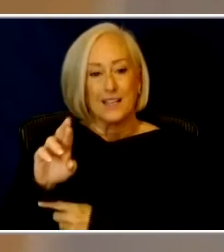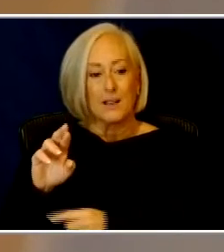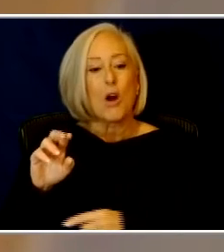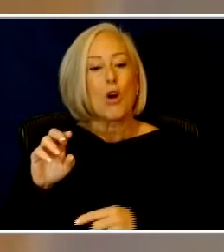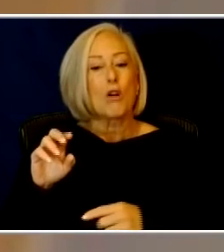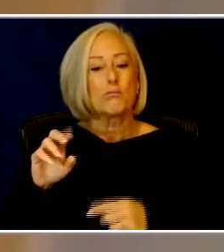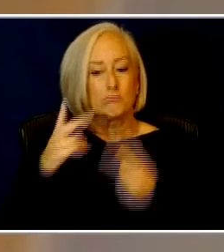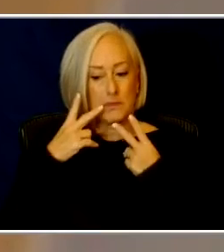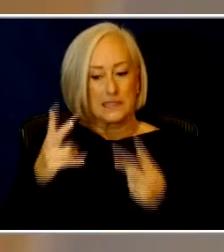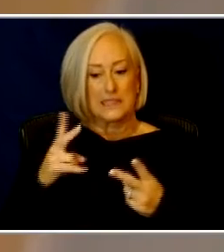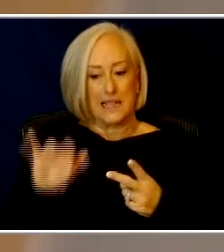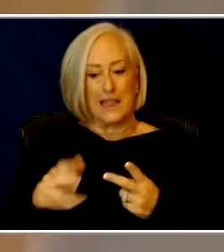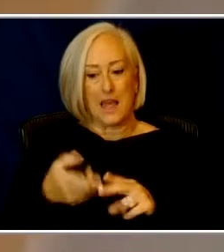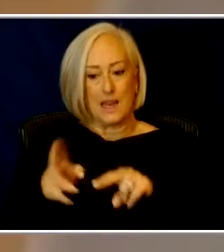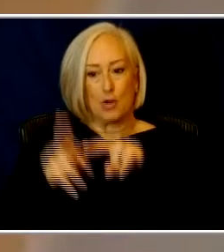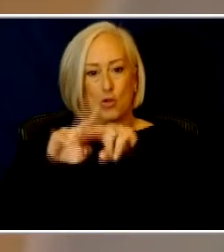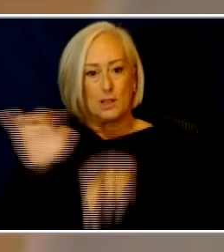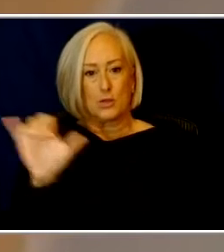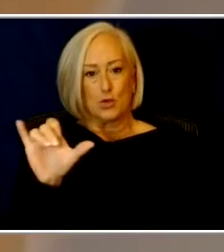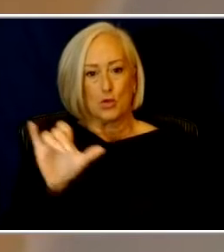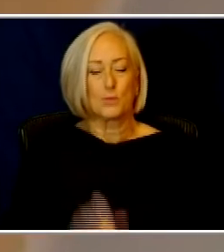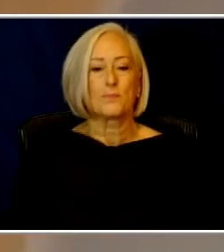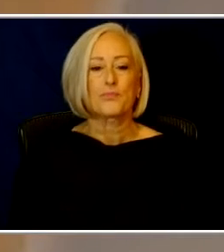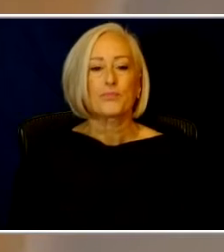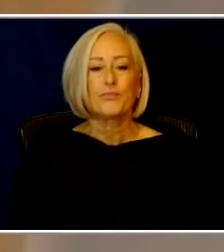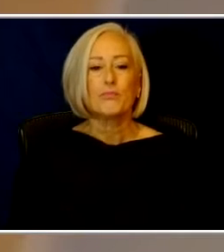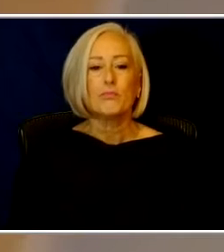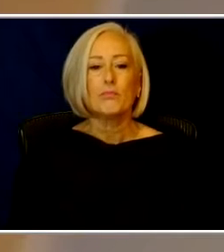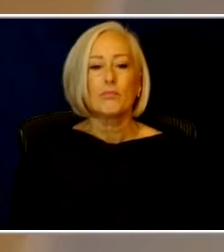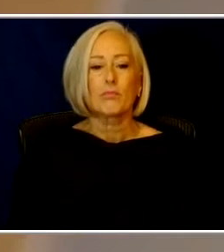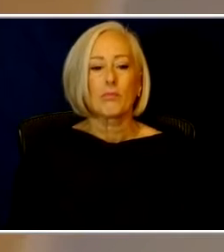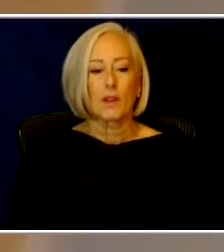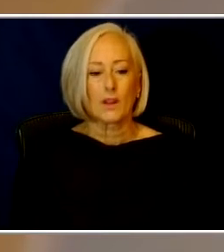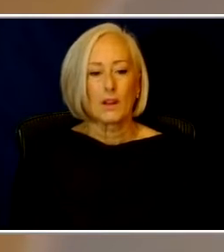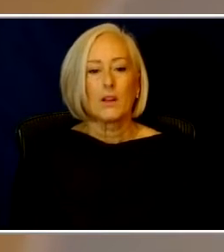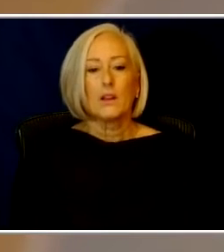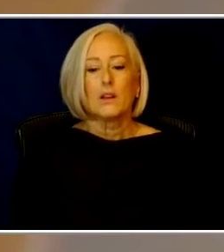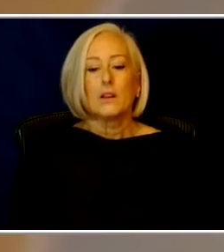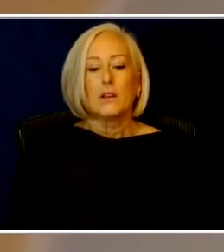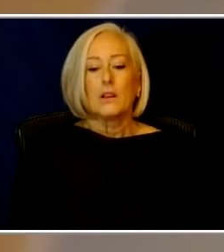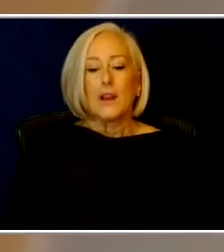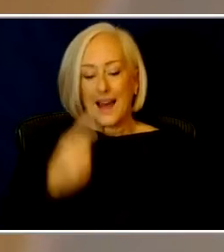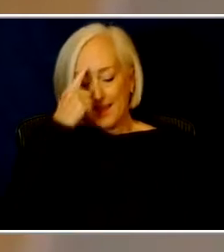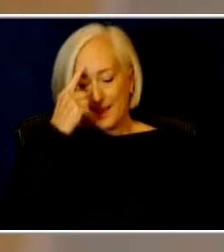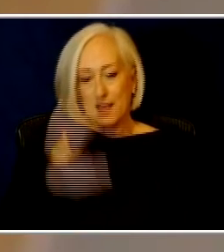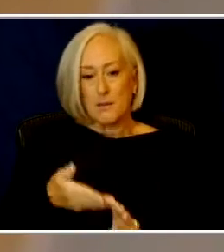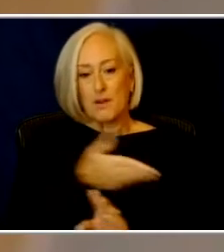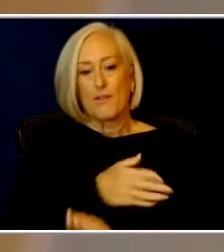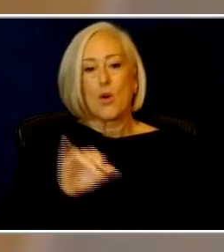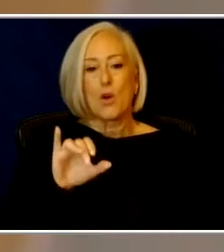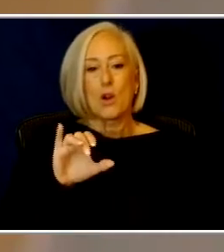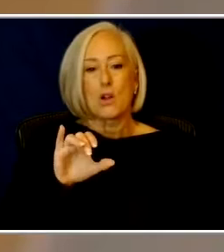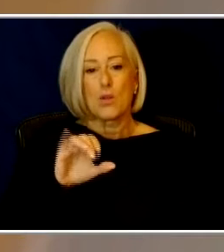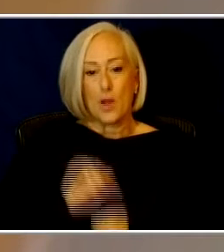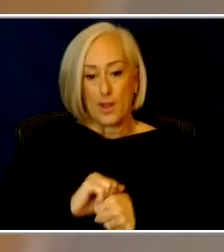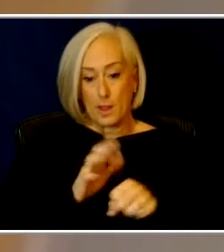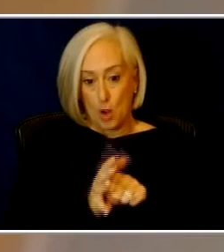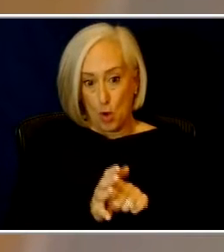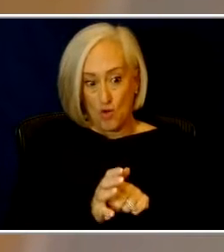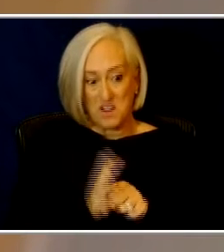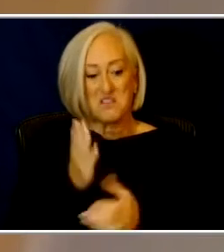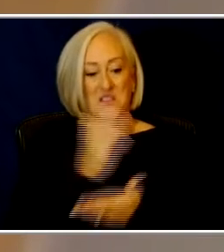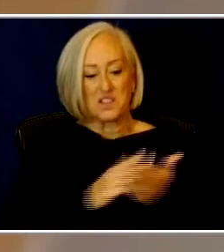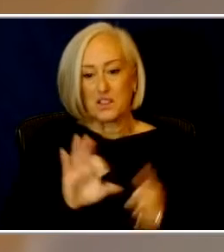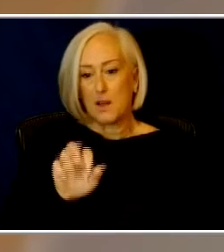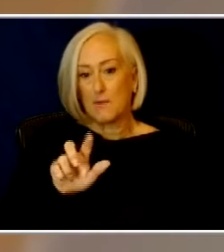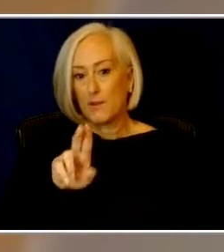This year, while we, I think, escaped during the COVID-19 pandemic, some of the flu and viruses